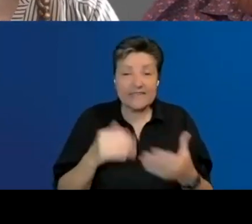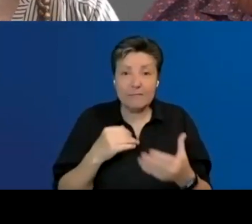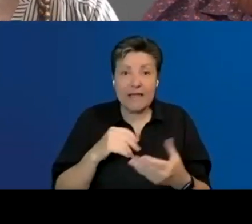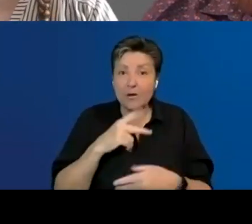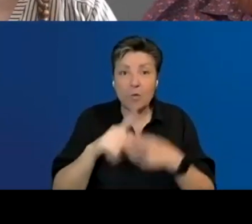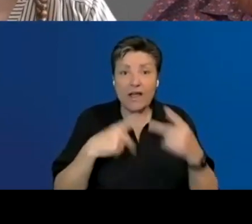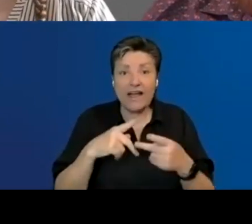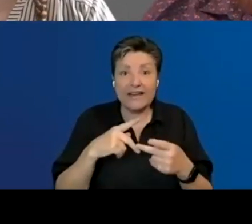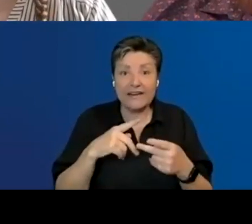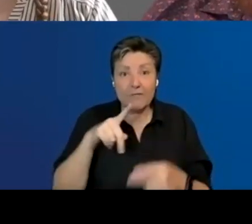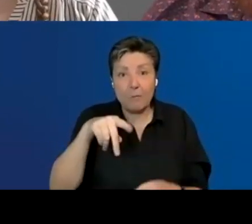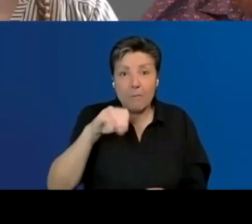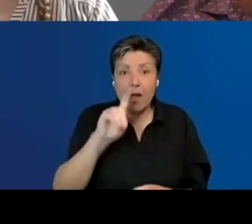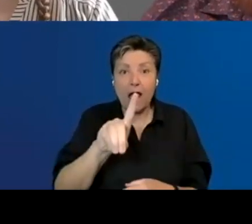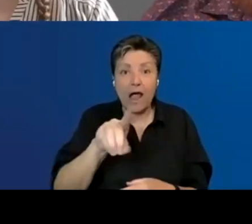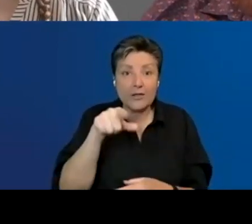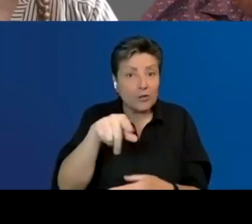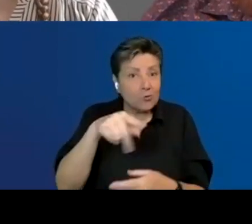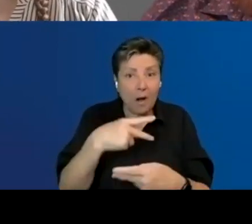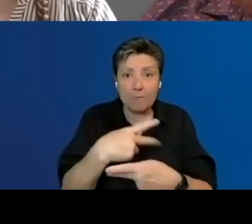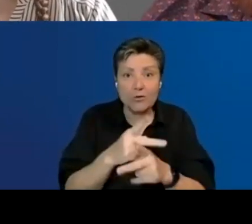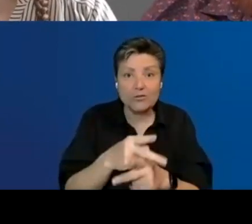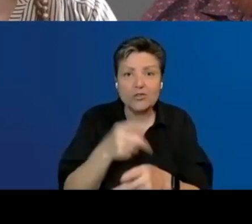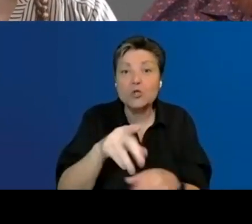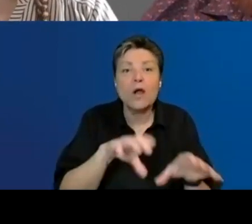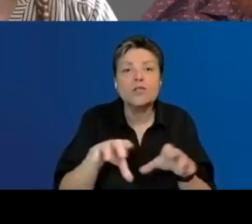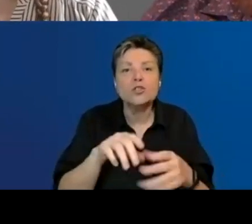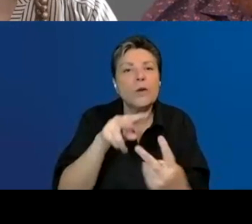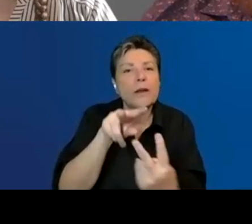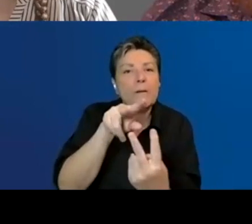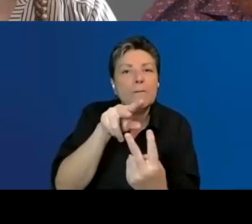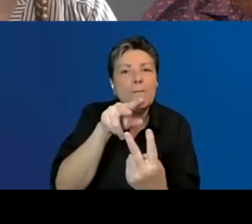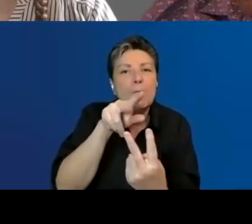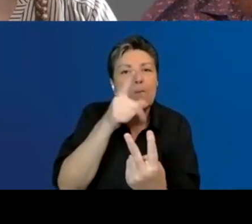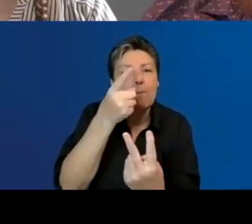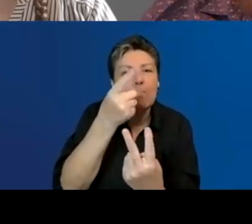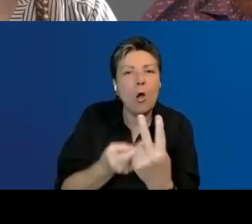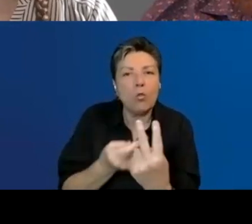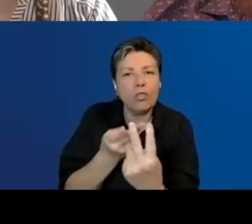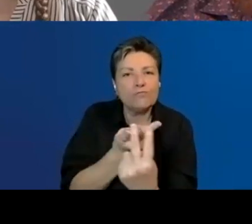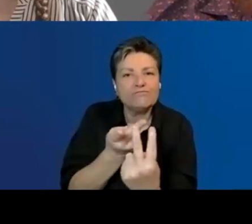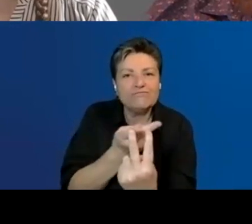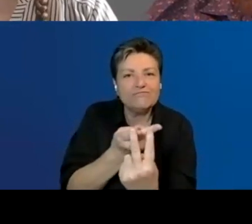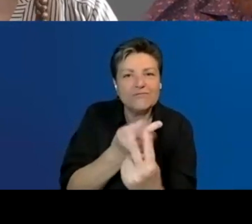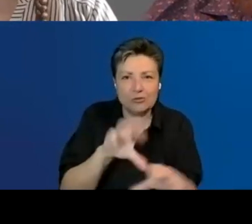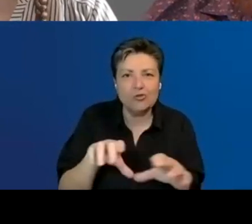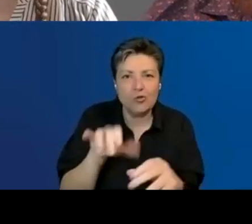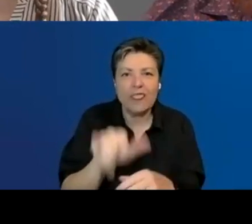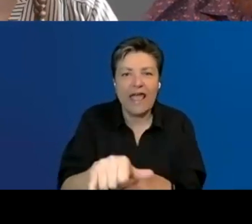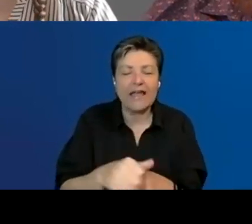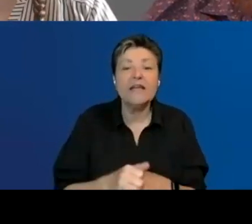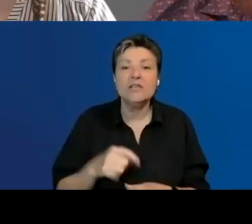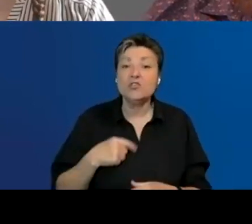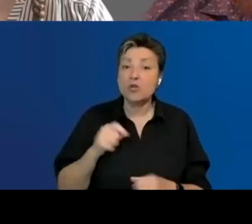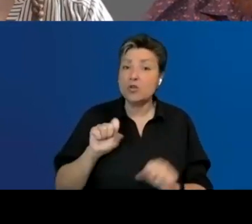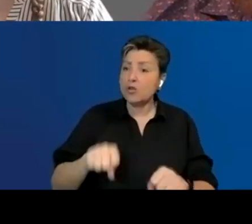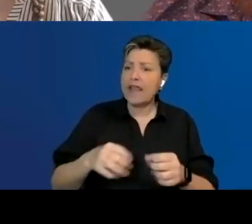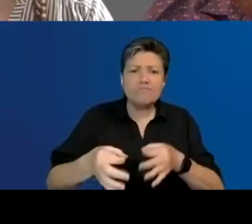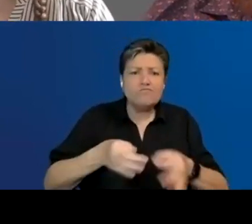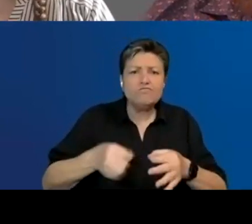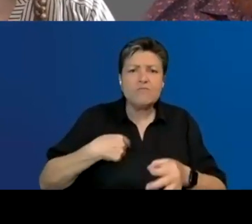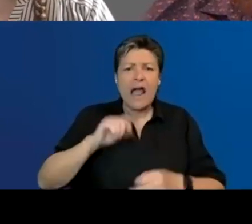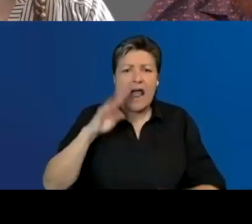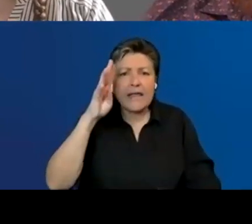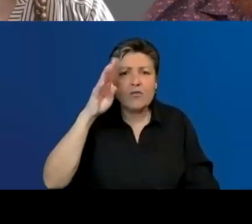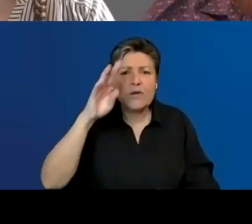of those things. And so you can like go into detail in an interview and say like, I created a Excel spreadsheet to